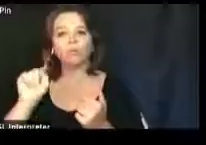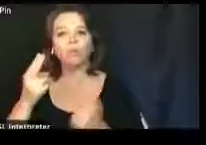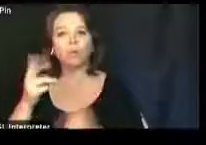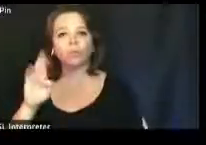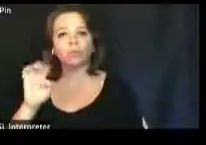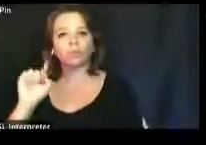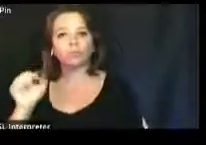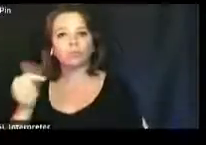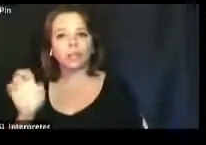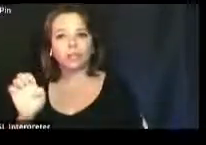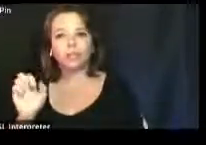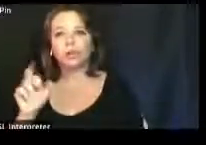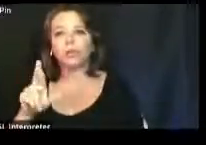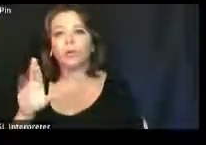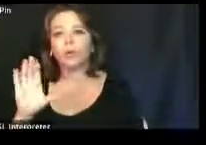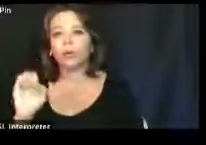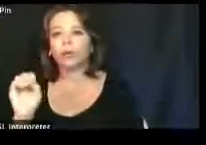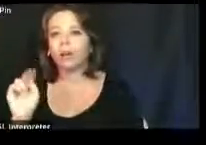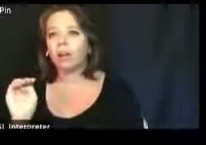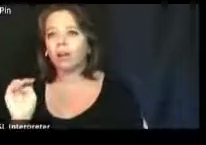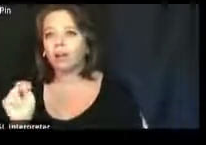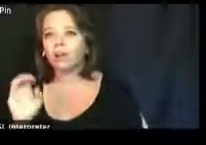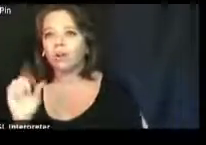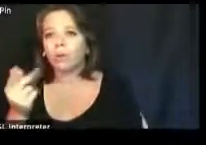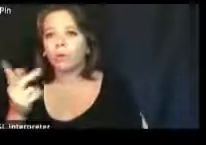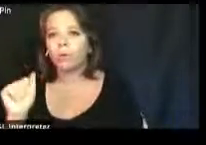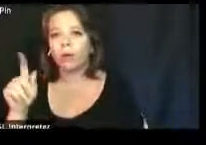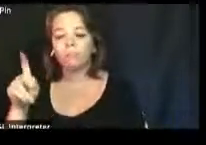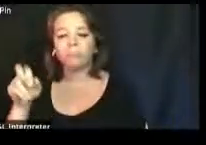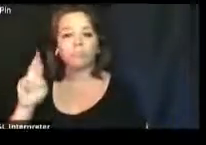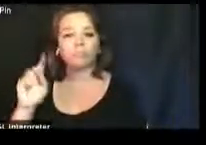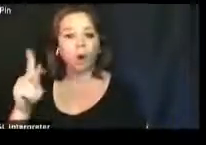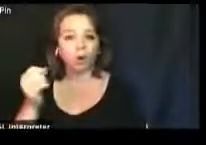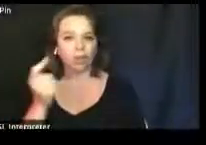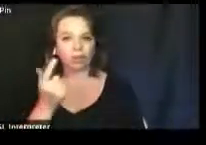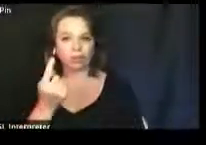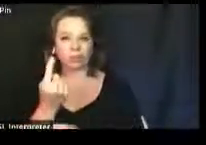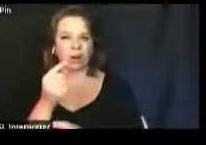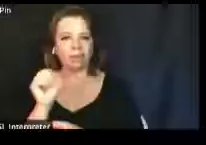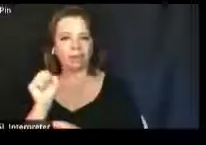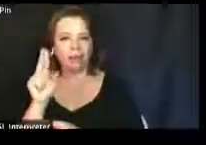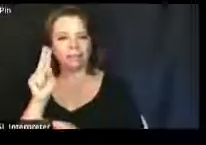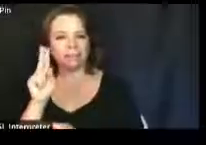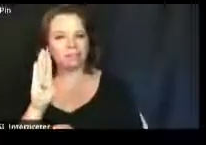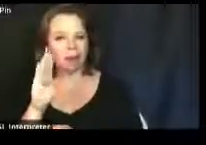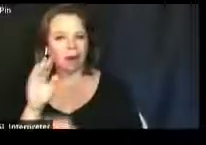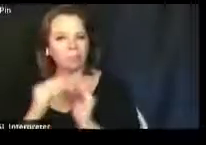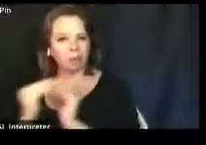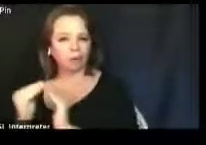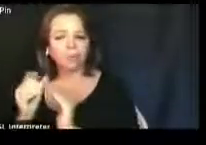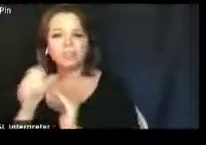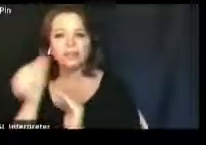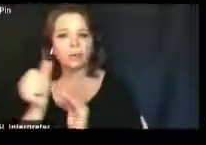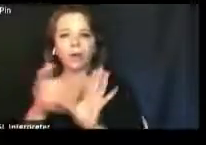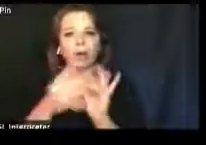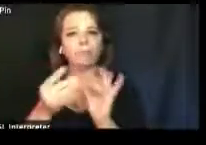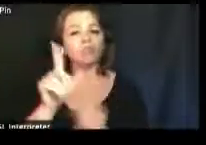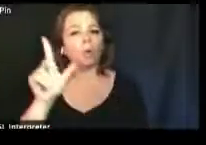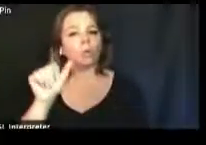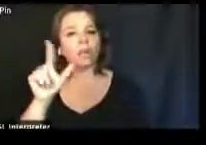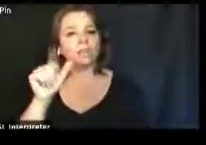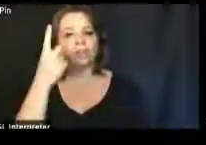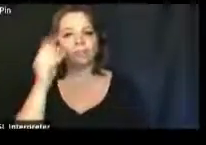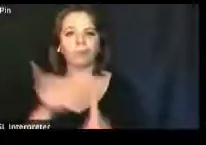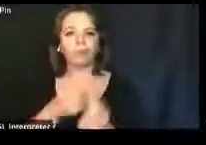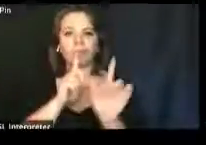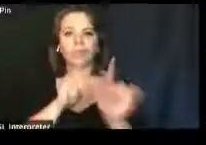the sub-neighborhoods, okay? No one would even think to mention Los Angeles as our first offering unless we were speaking